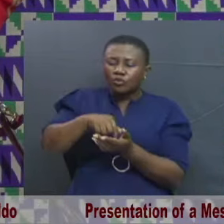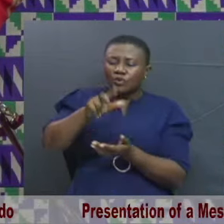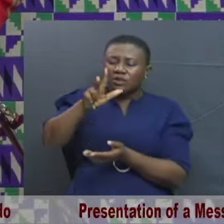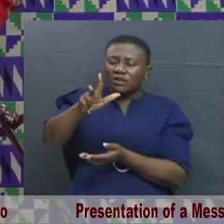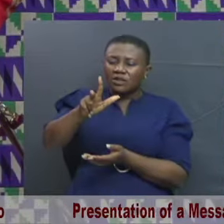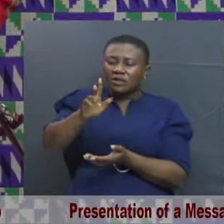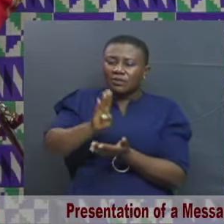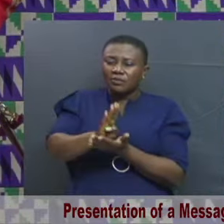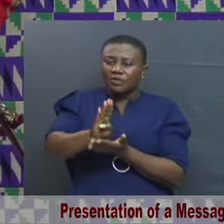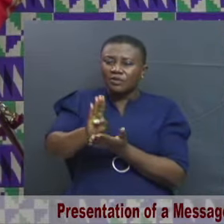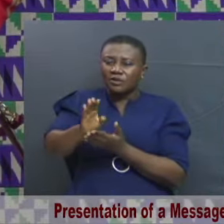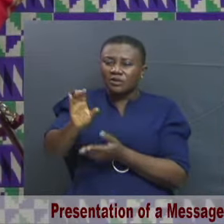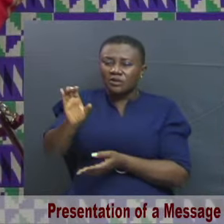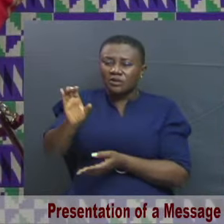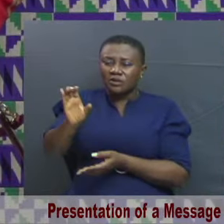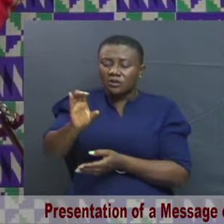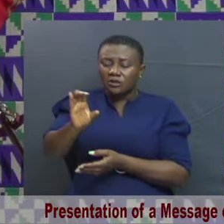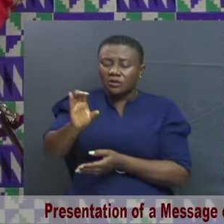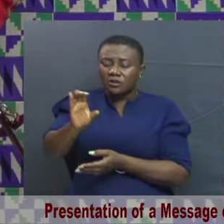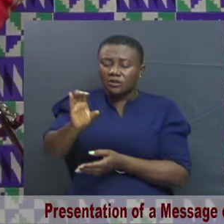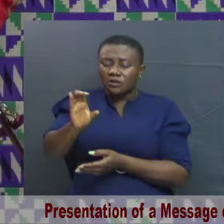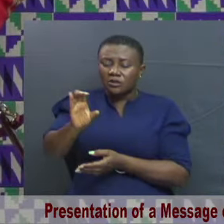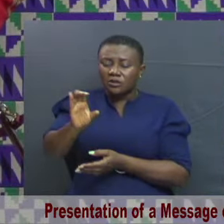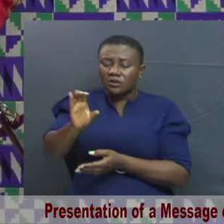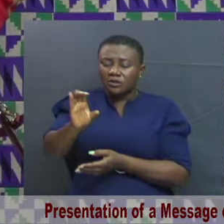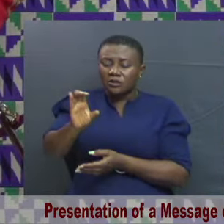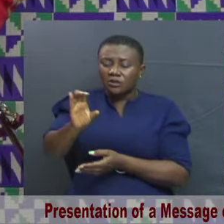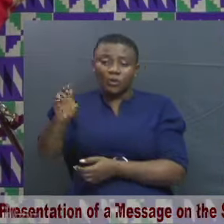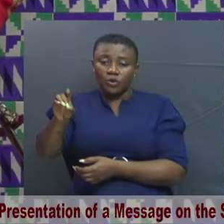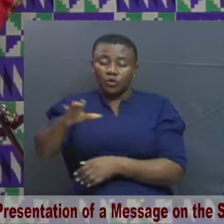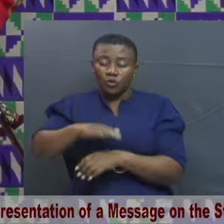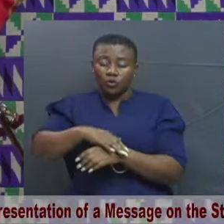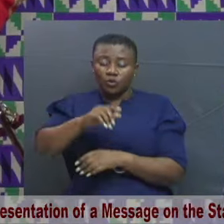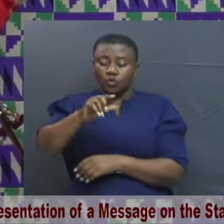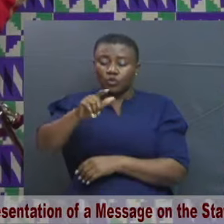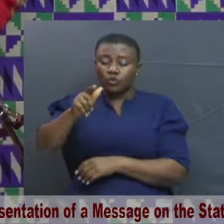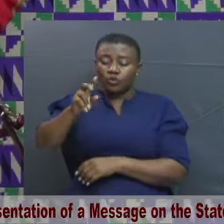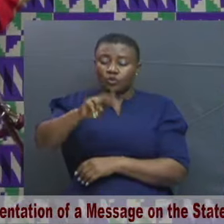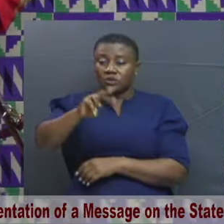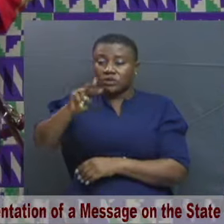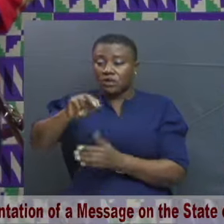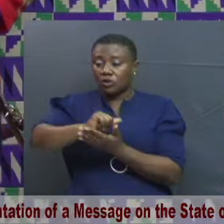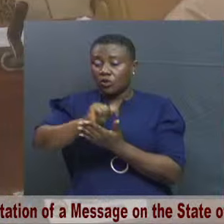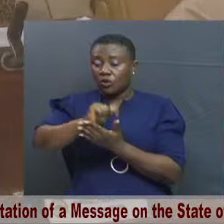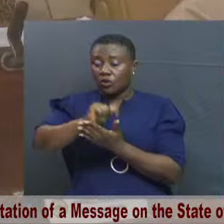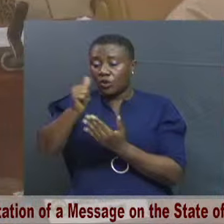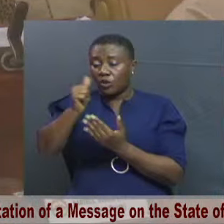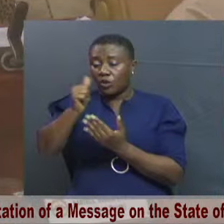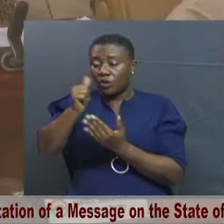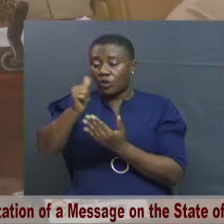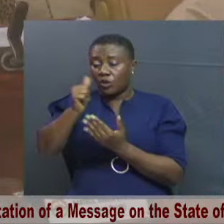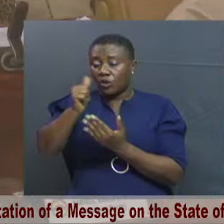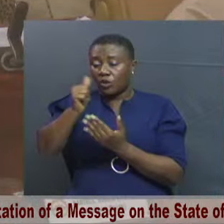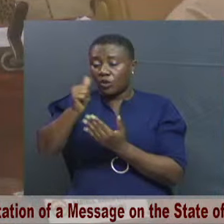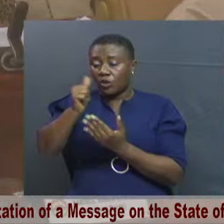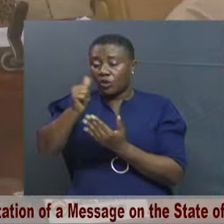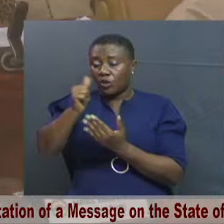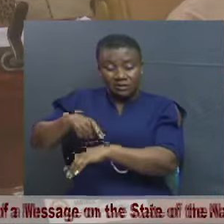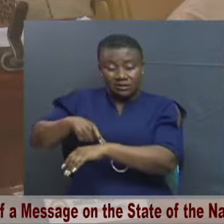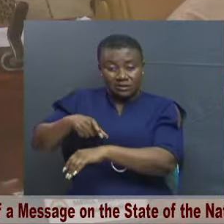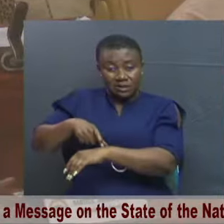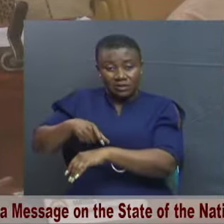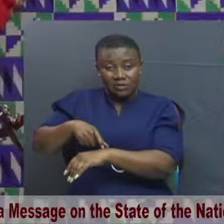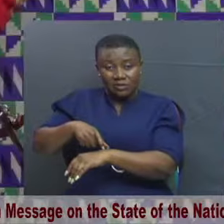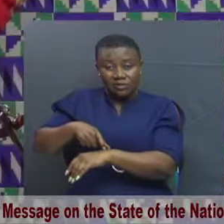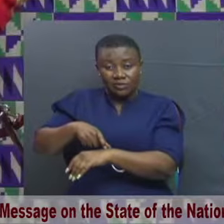CS on the new Bonds on 22nd August 2023 at the time that was